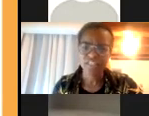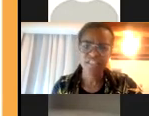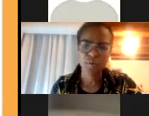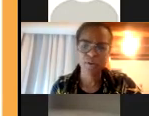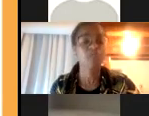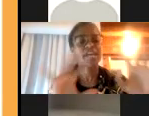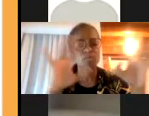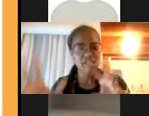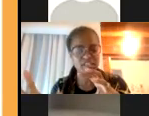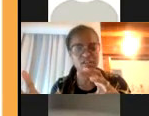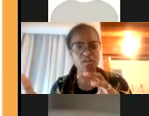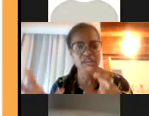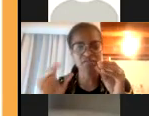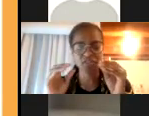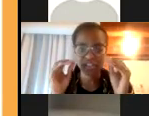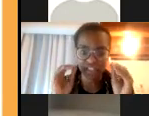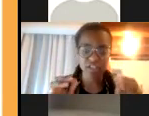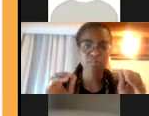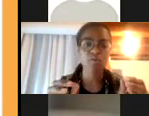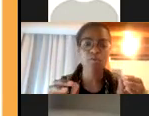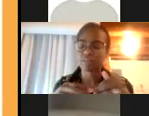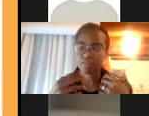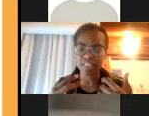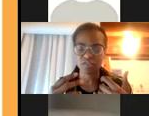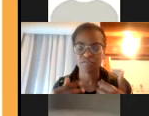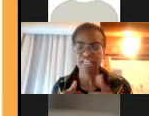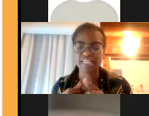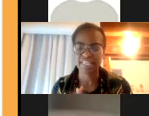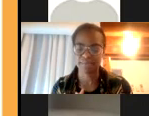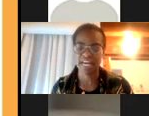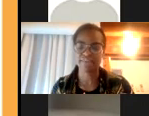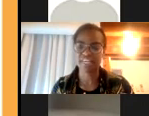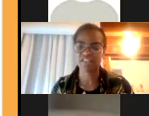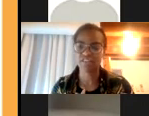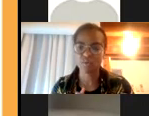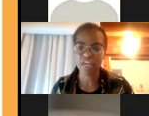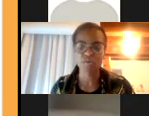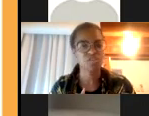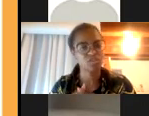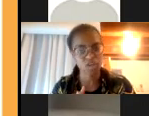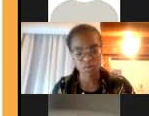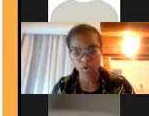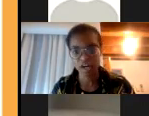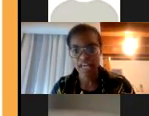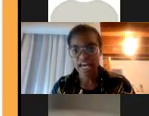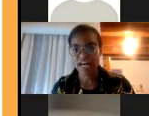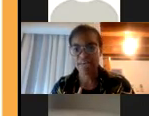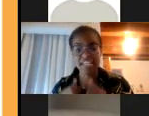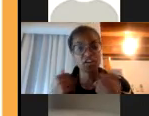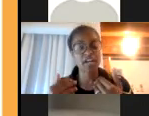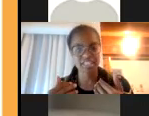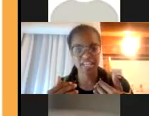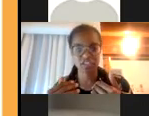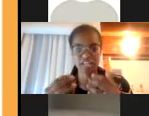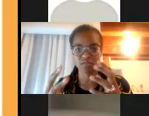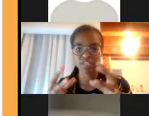So to support, and I wanted to note, to learn more and really sort of take a deep dive into the way in which the drug war and